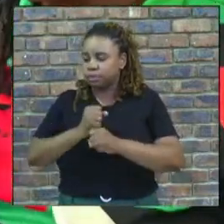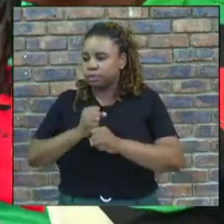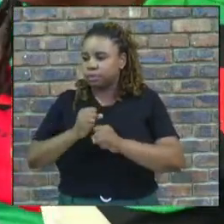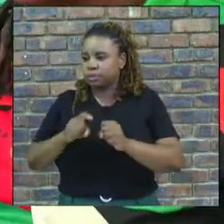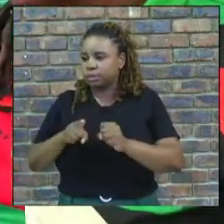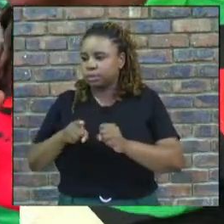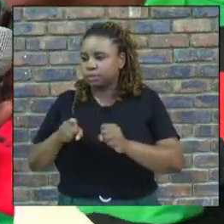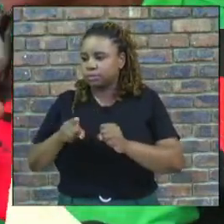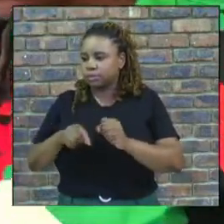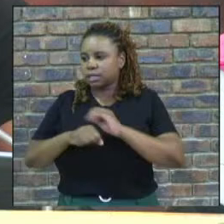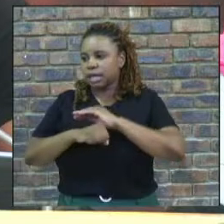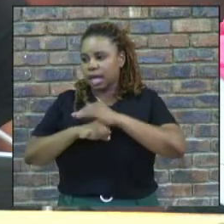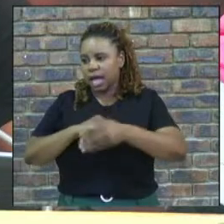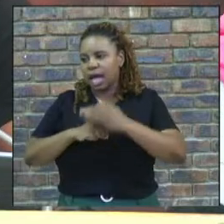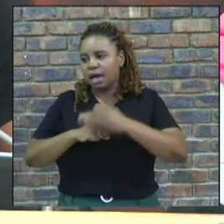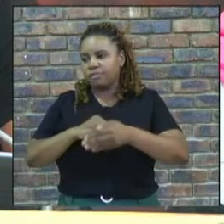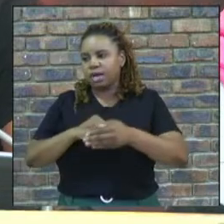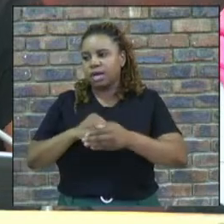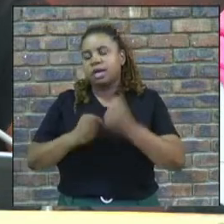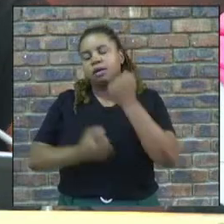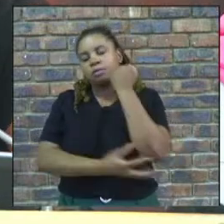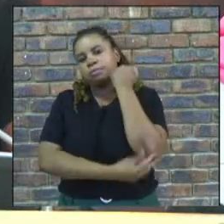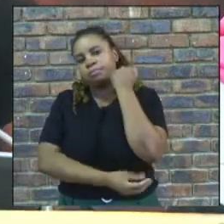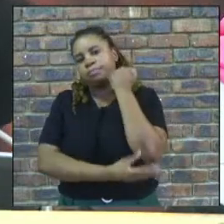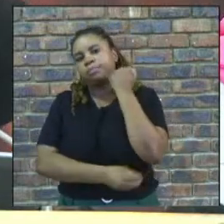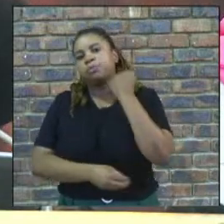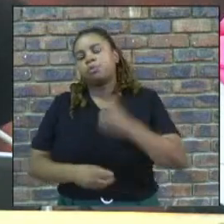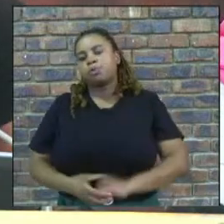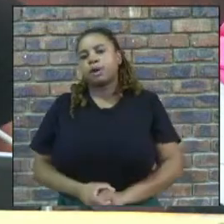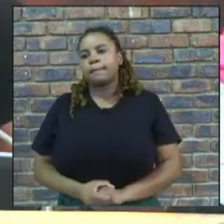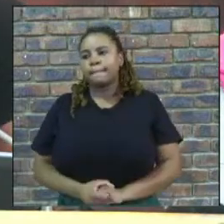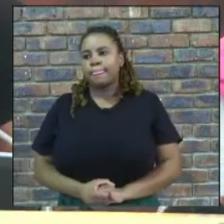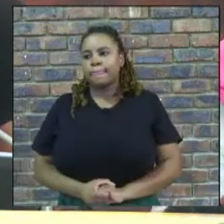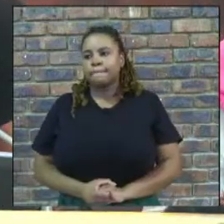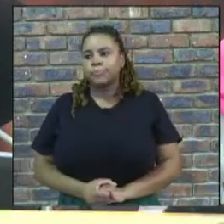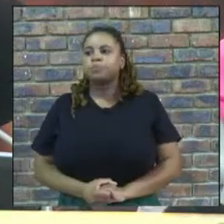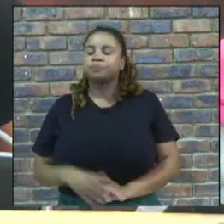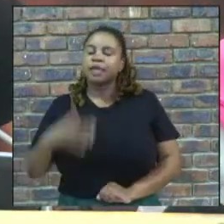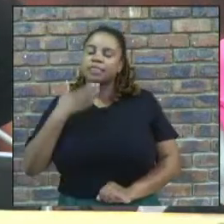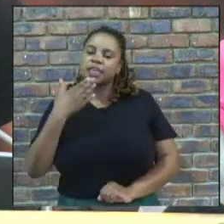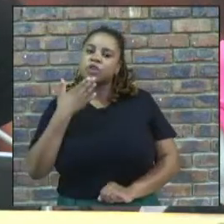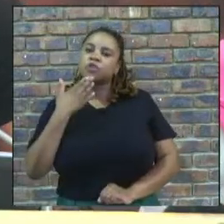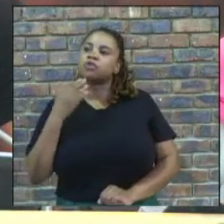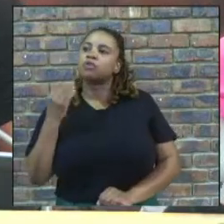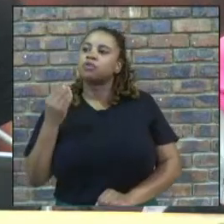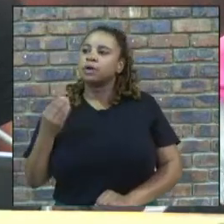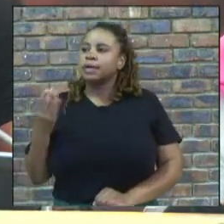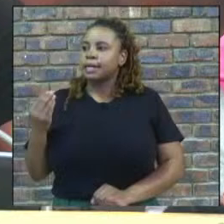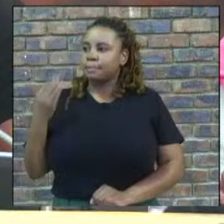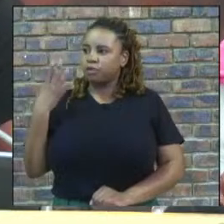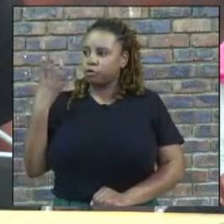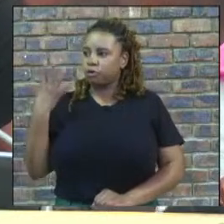mphathi wehlelo. Thank you very much. Number 4.